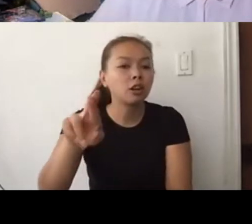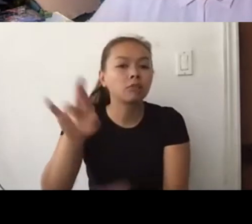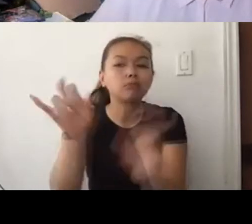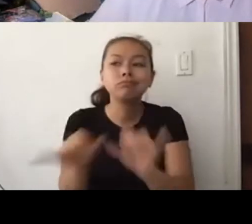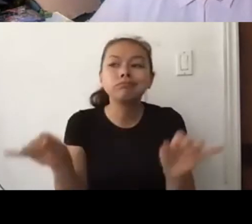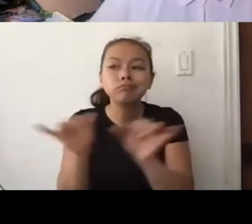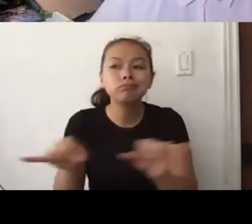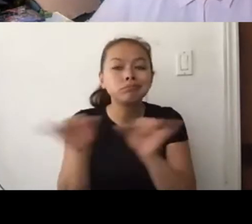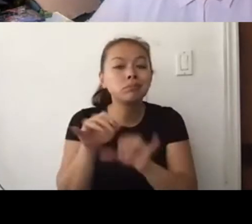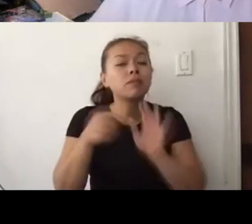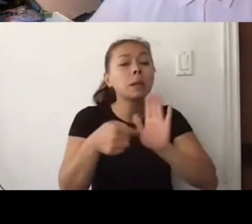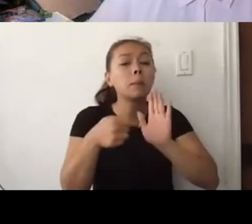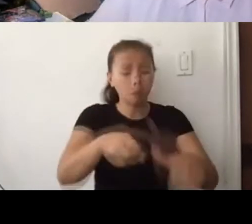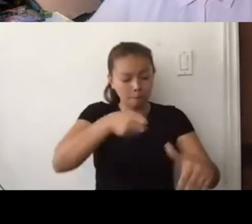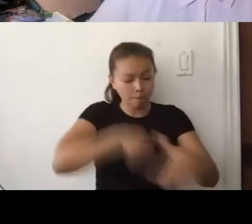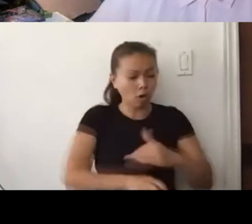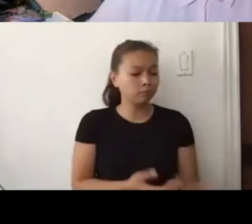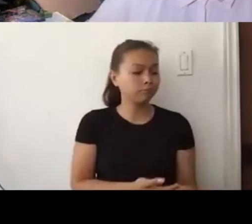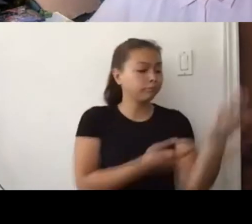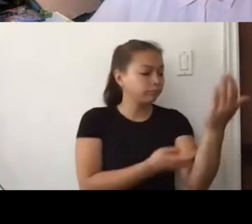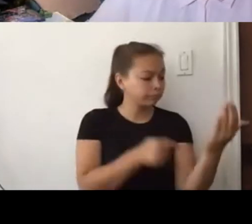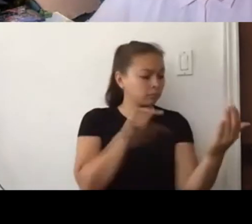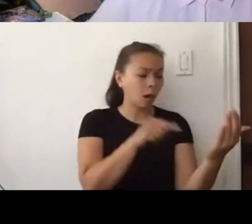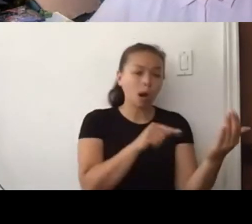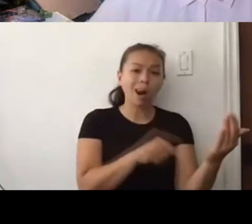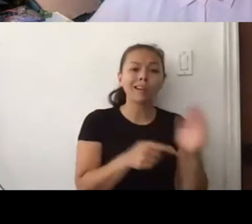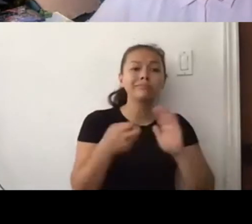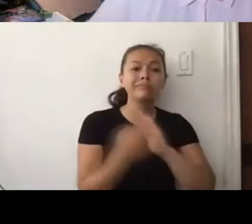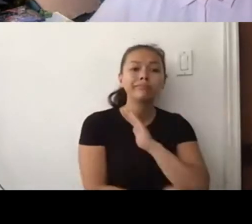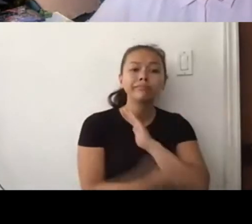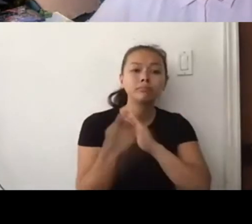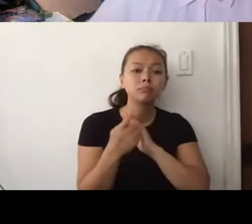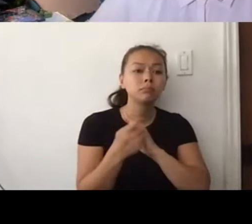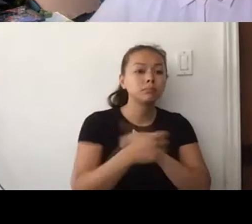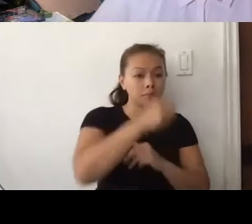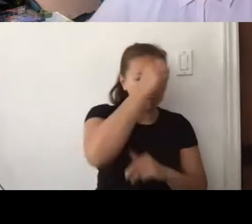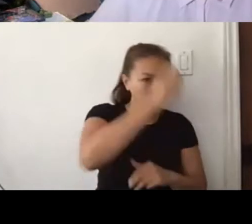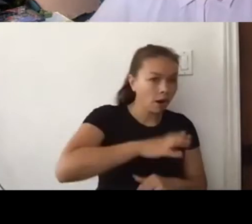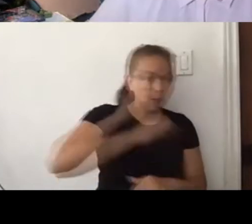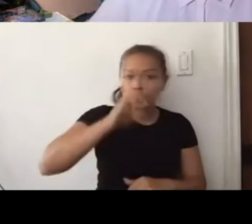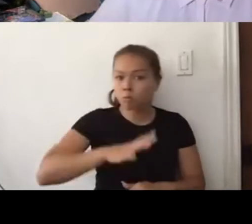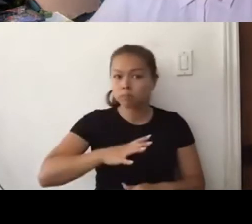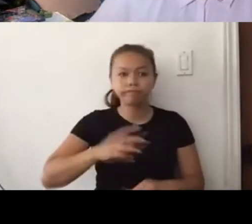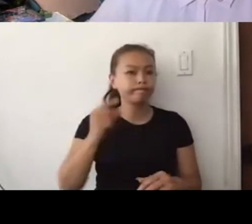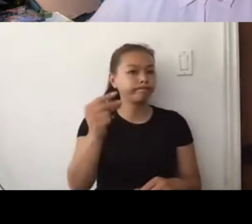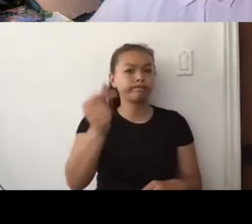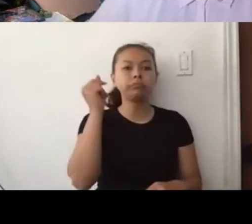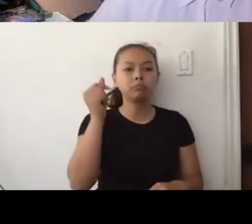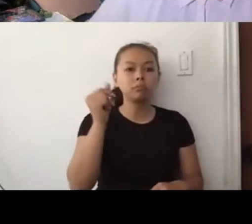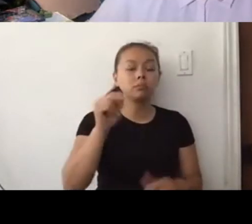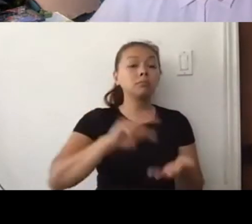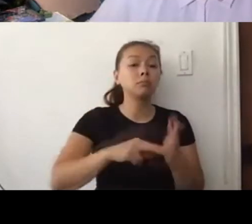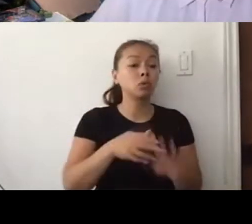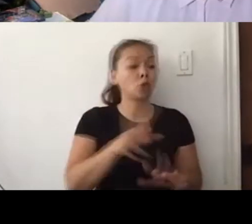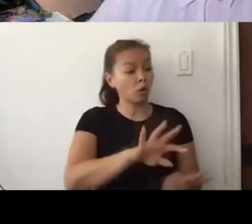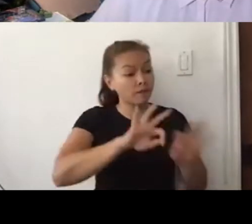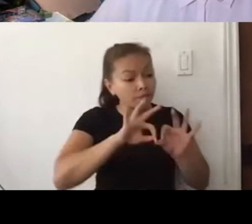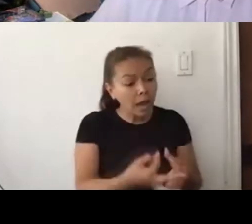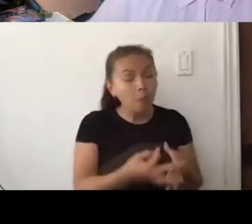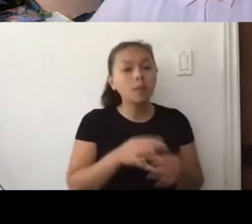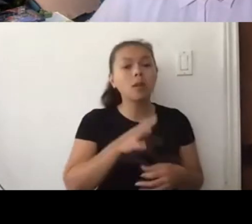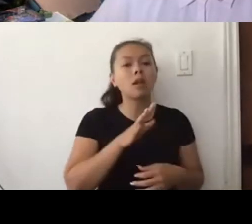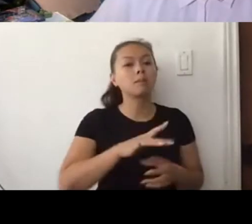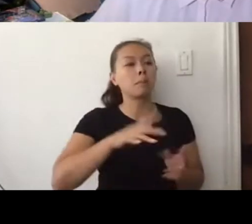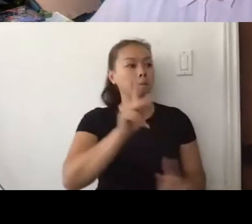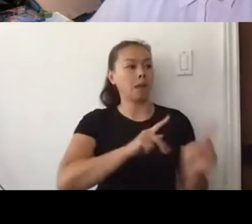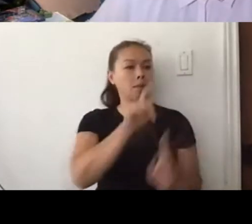your parents or your family or whoever is around you kind of constructs this idea, this story, the narrative of what your future will